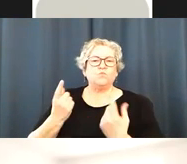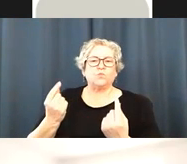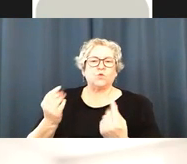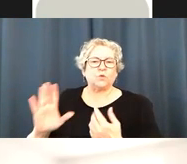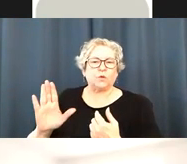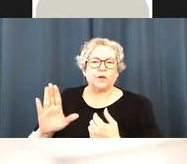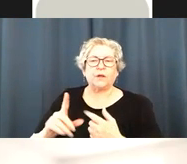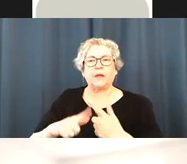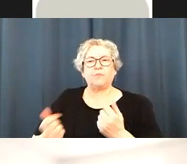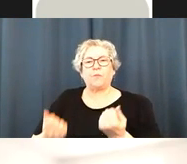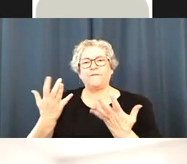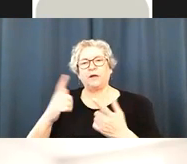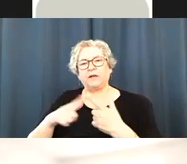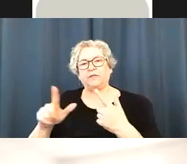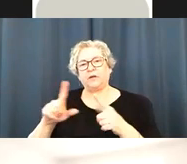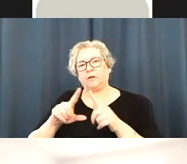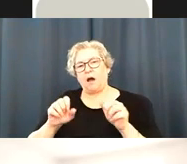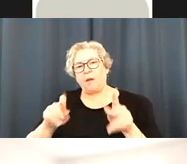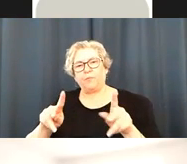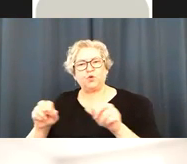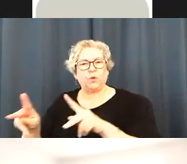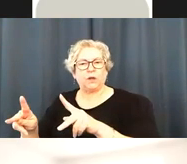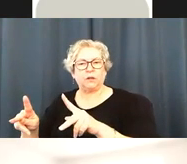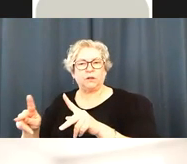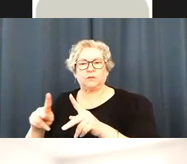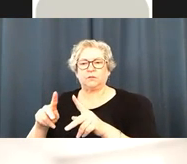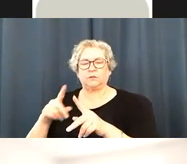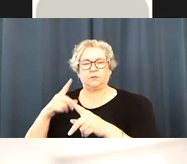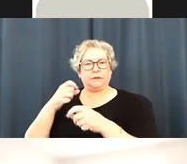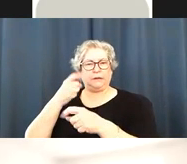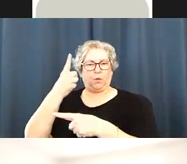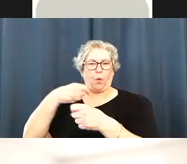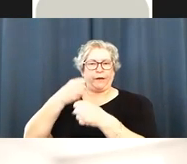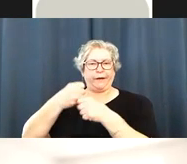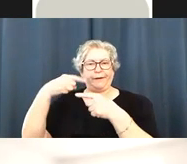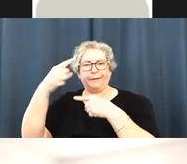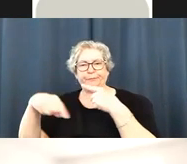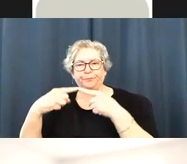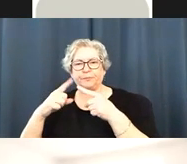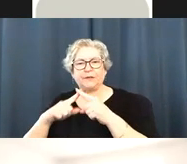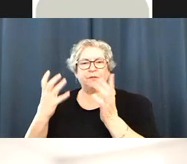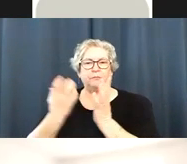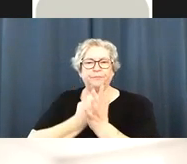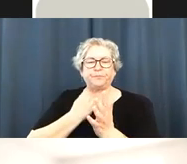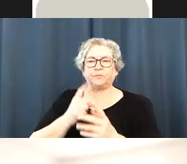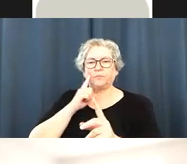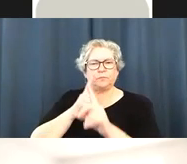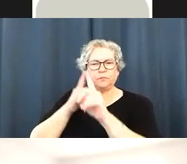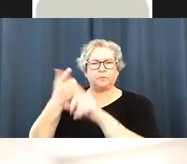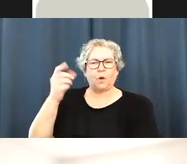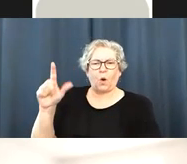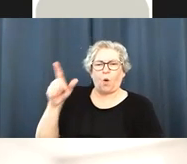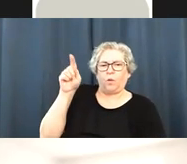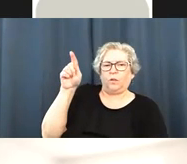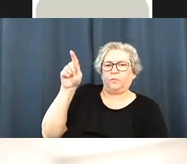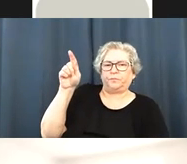then you want to provide different opportunities throughout the year. So when you're looking at what kind of goals you're establishing, how